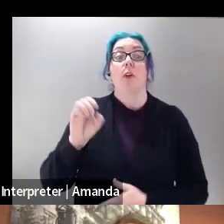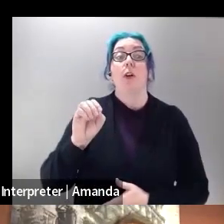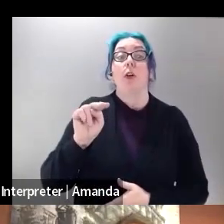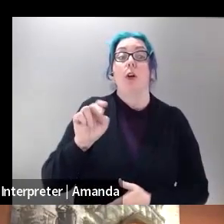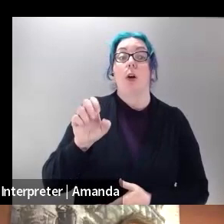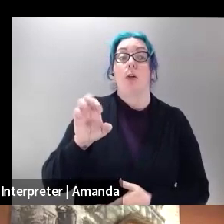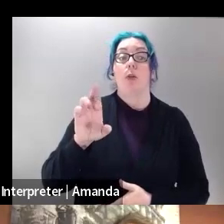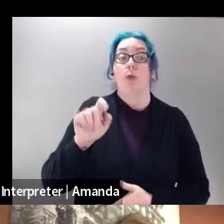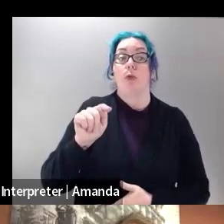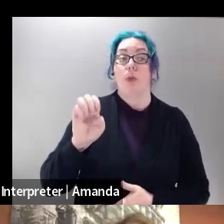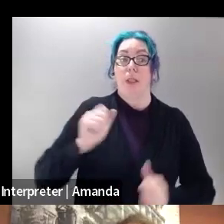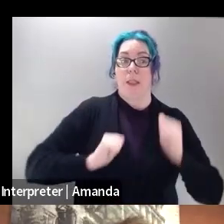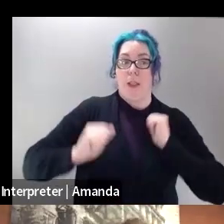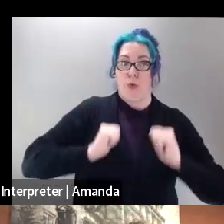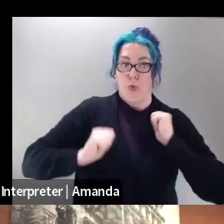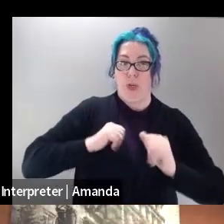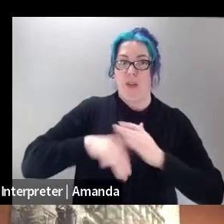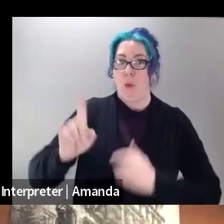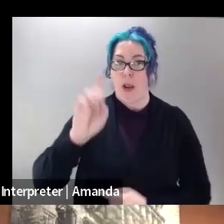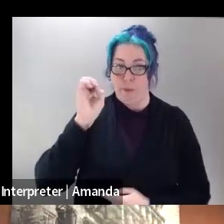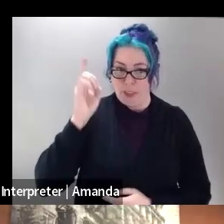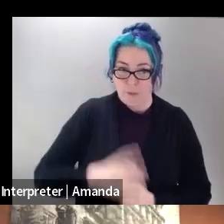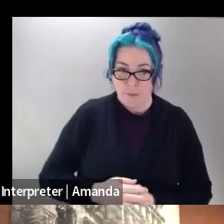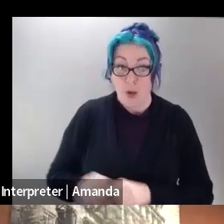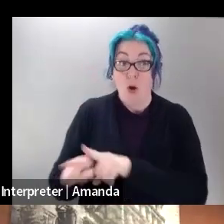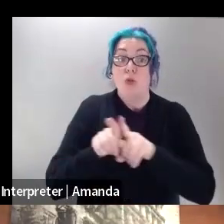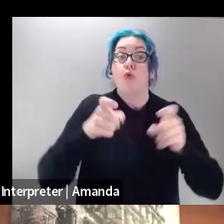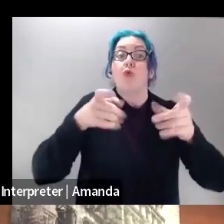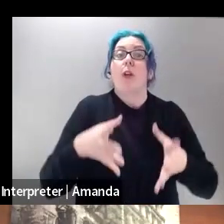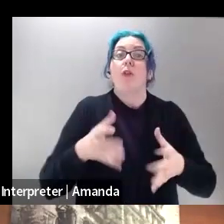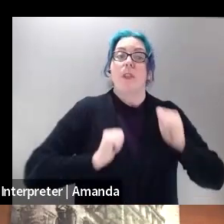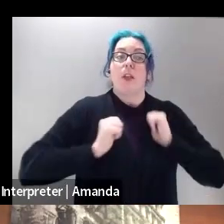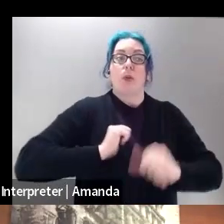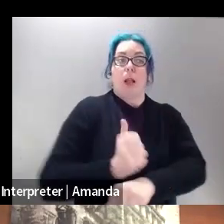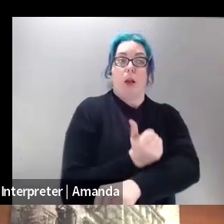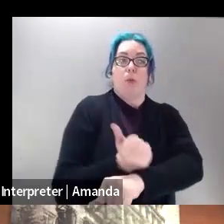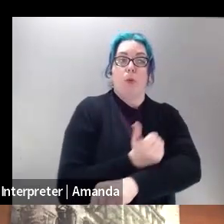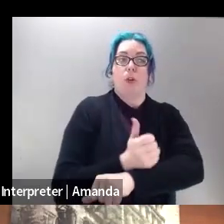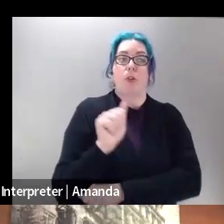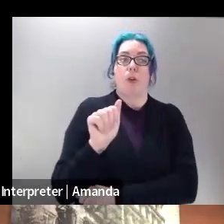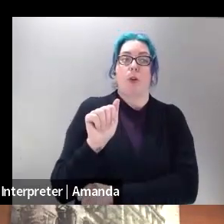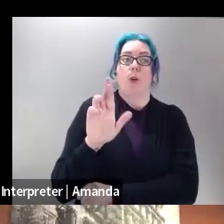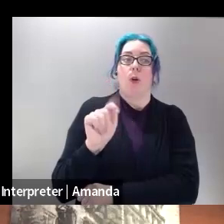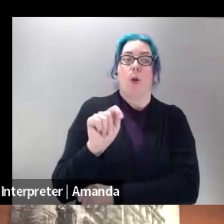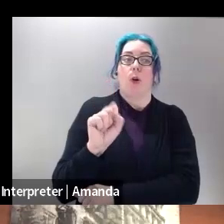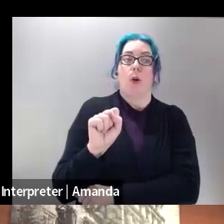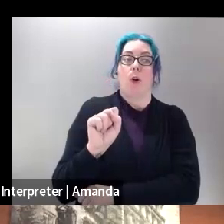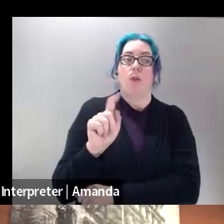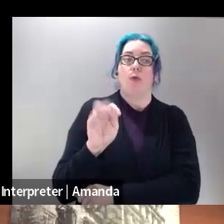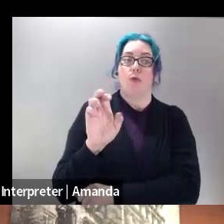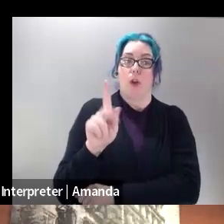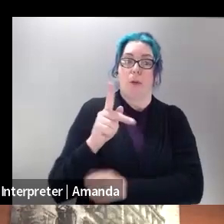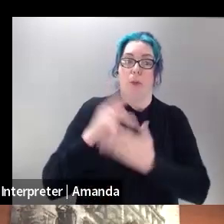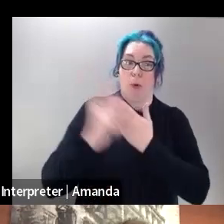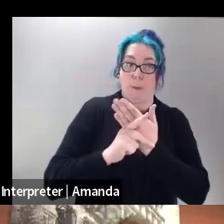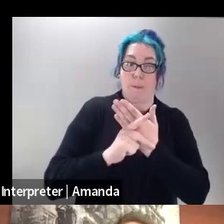Theatre Alberta and board co-chair for LMDA, which is the Literary